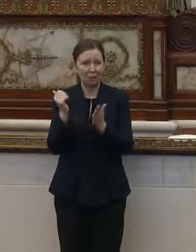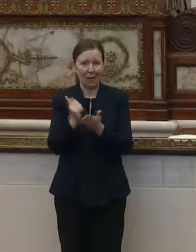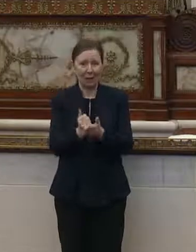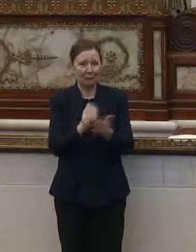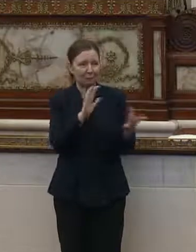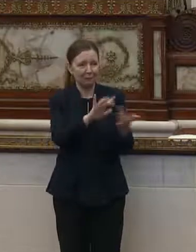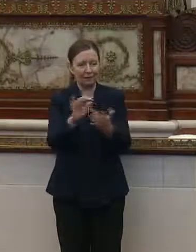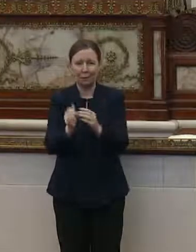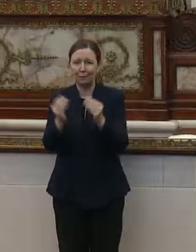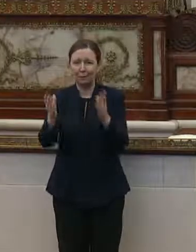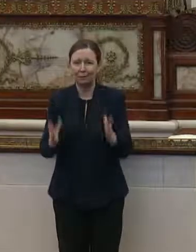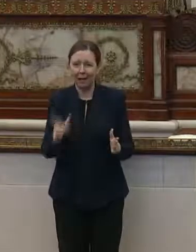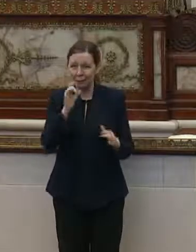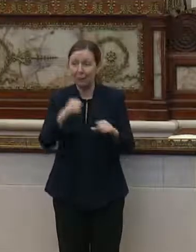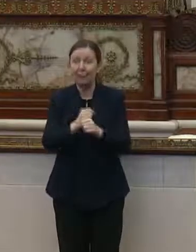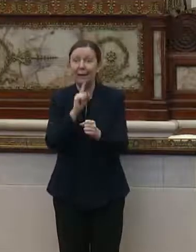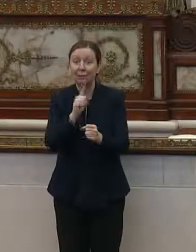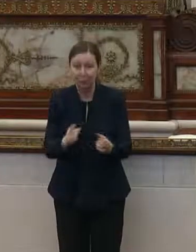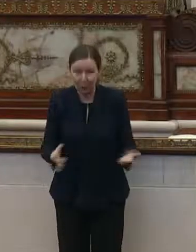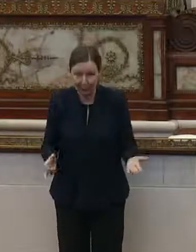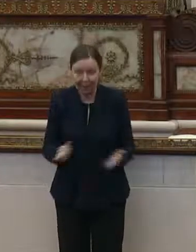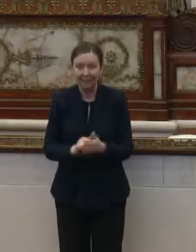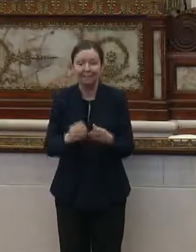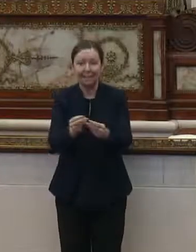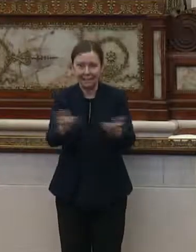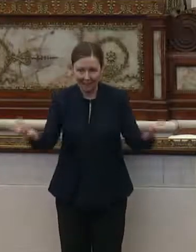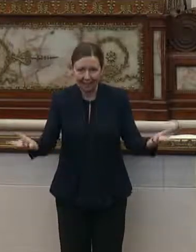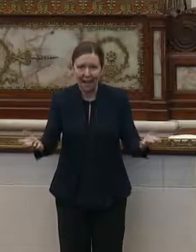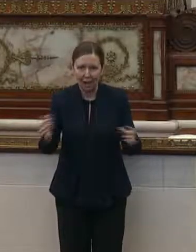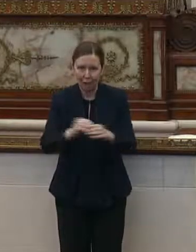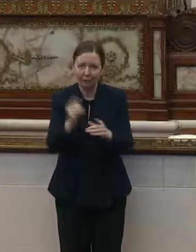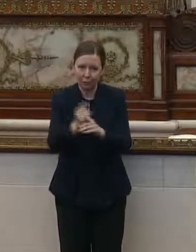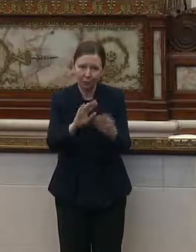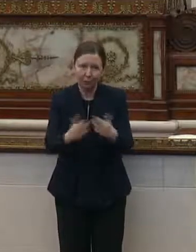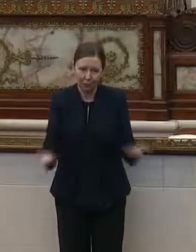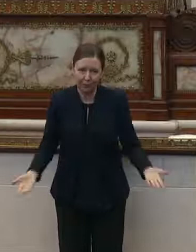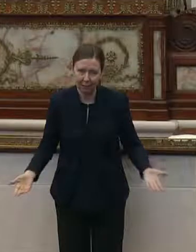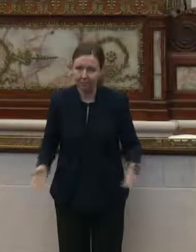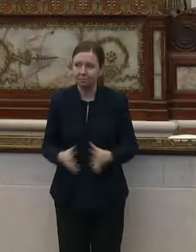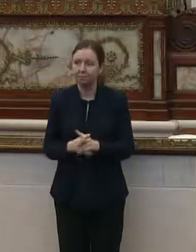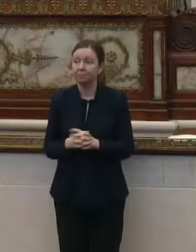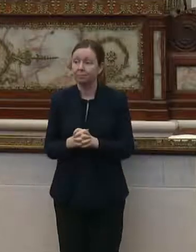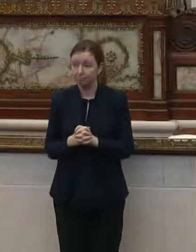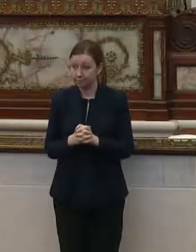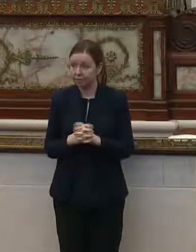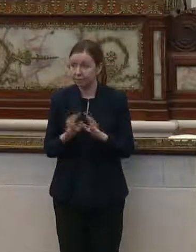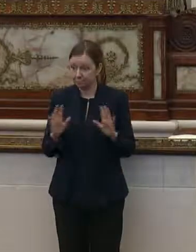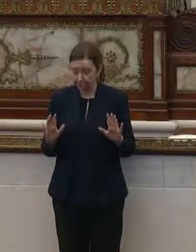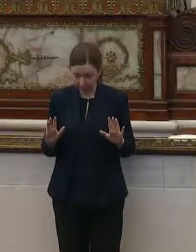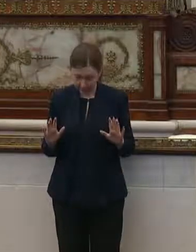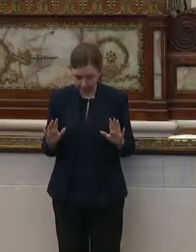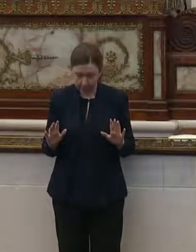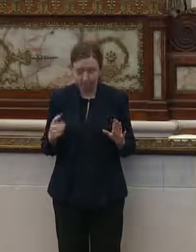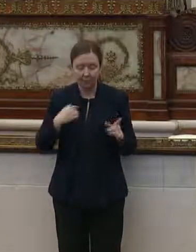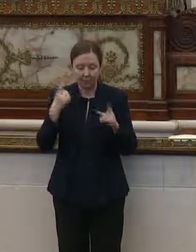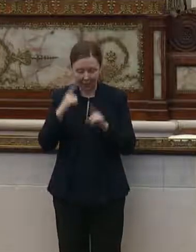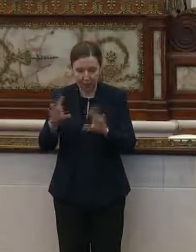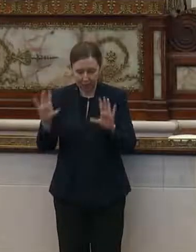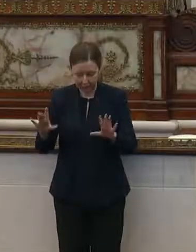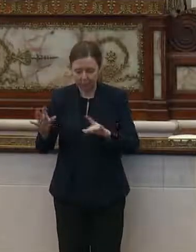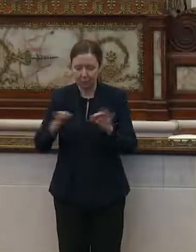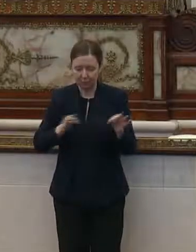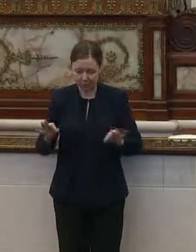touch with the providers who can make sure that it's getting out in the community. All right, so I agree. Just to